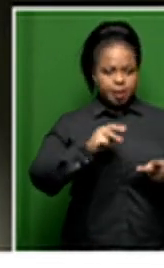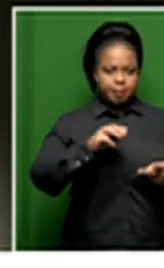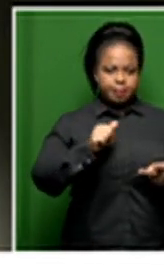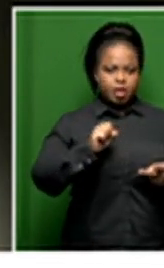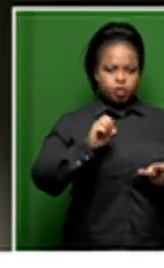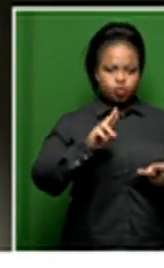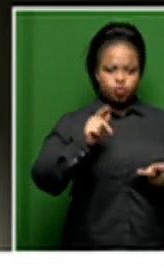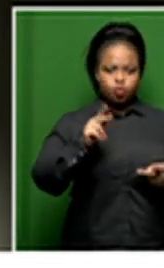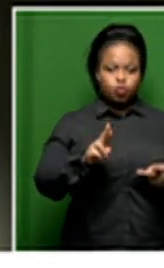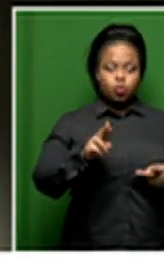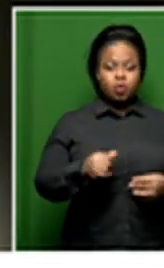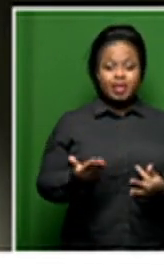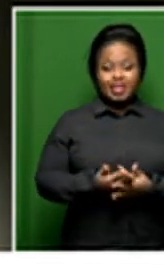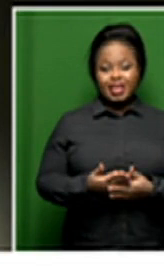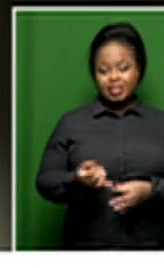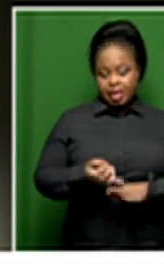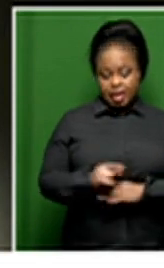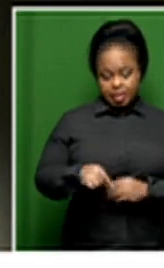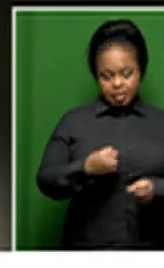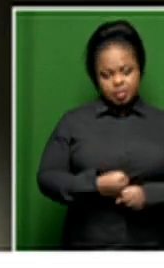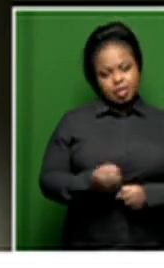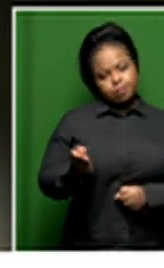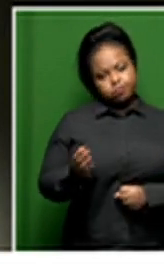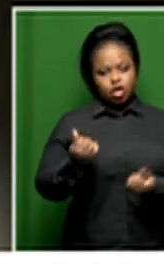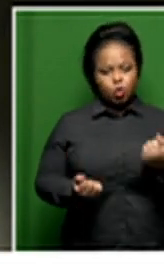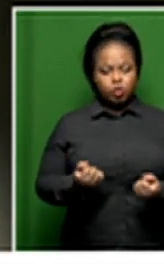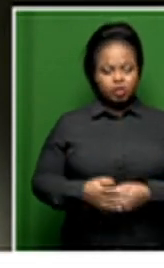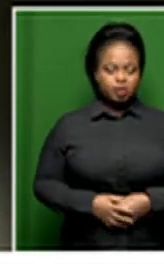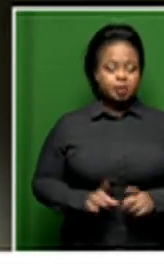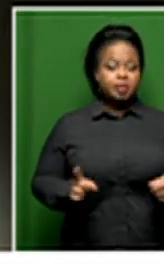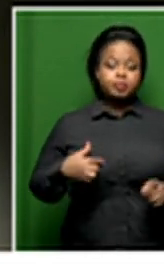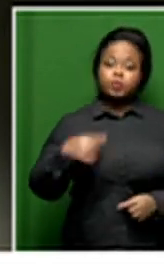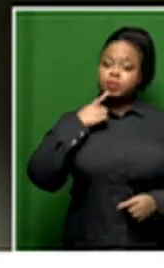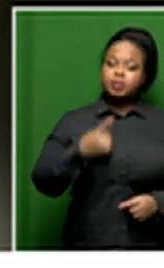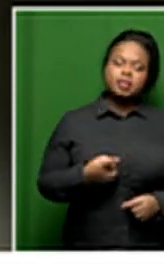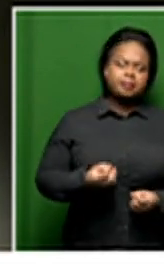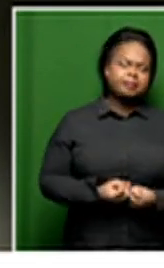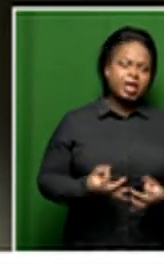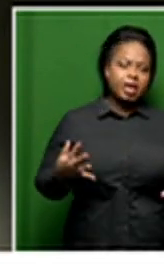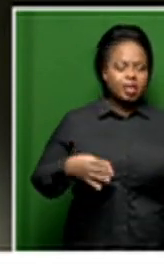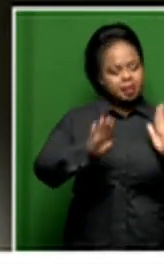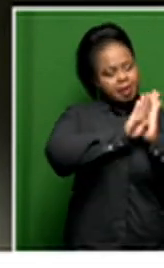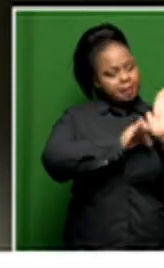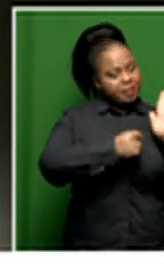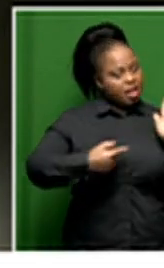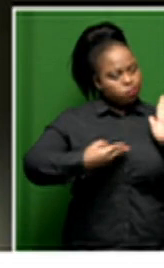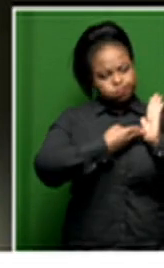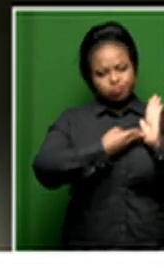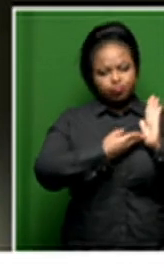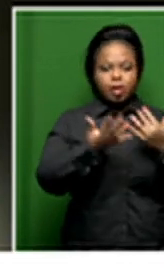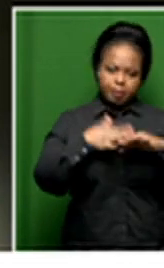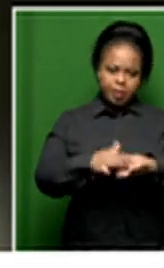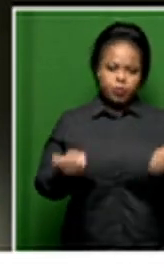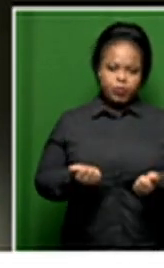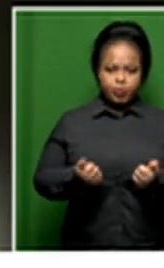Masuku case, which was argued sometime earlier. But let me just say that a lot of what is in the bill is already being